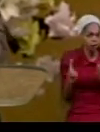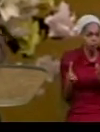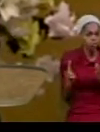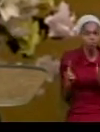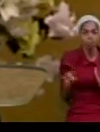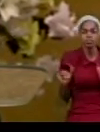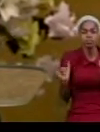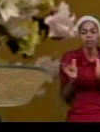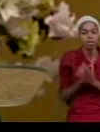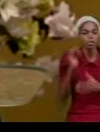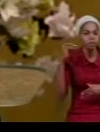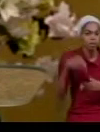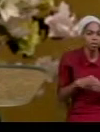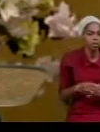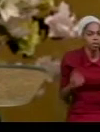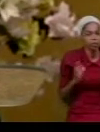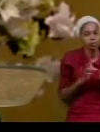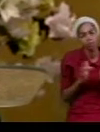in the book of